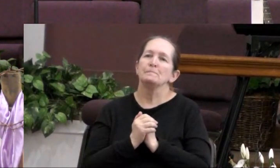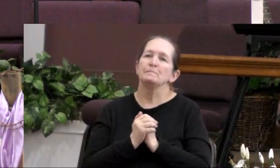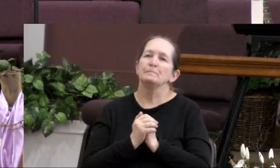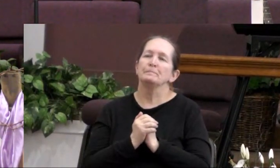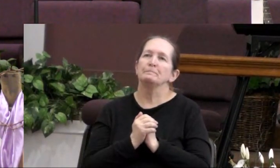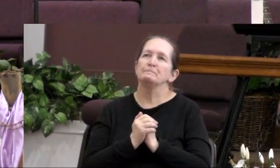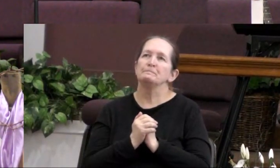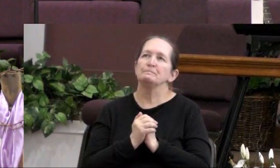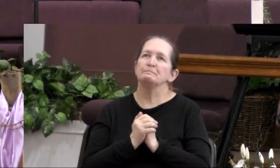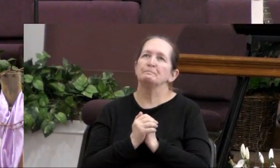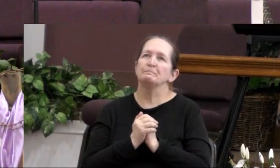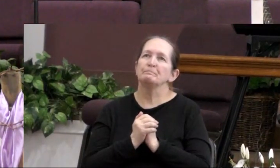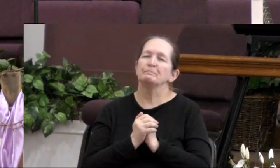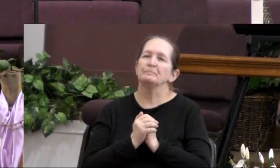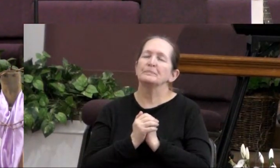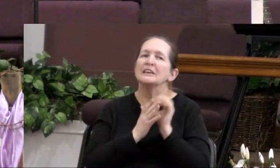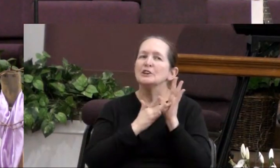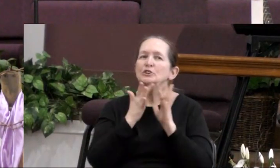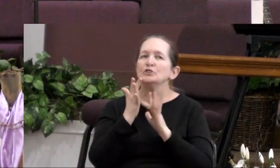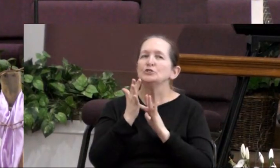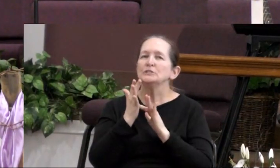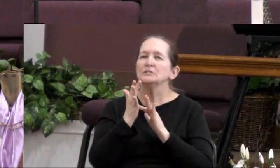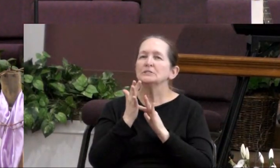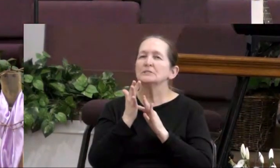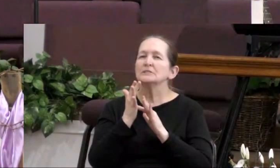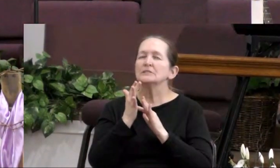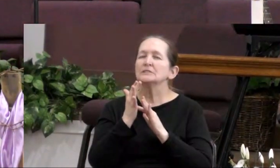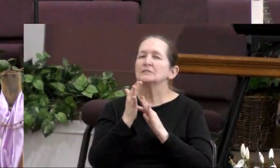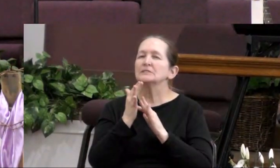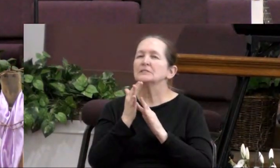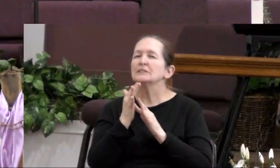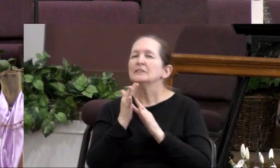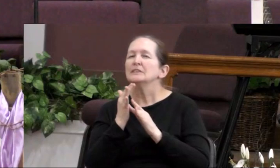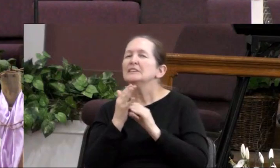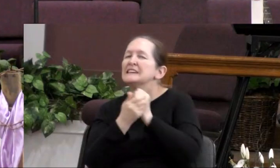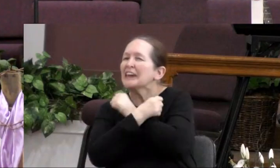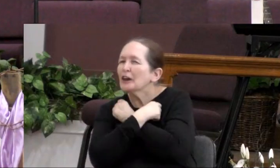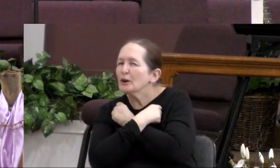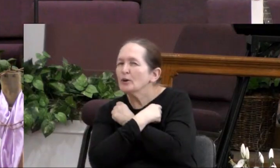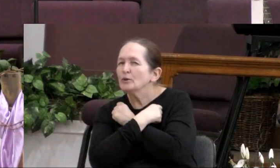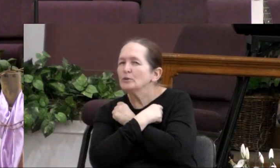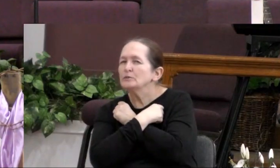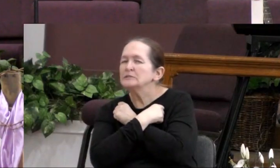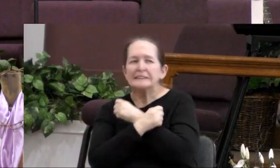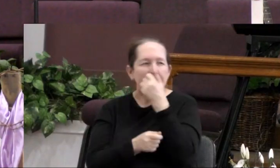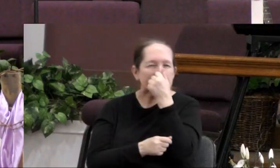See, Jesus cares. He's interested.